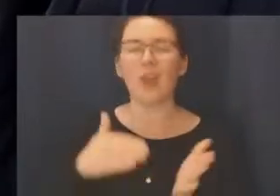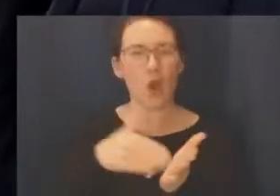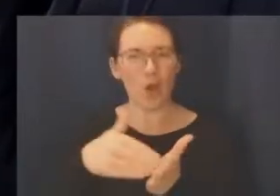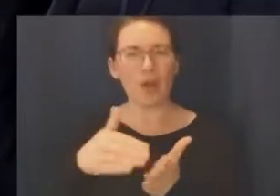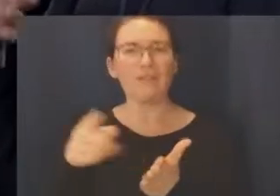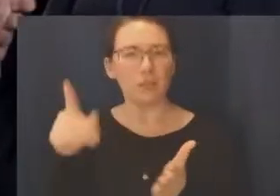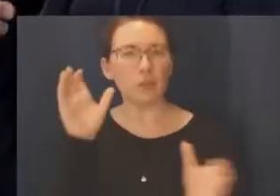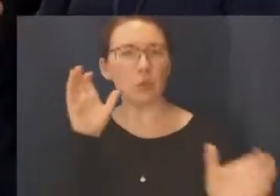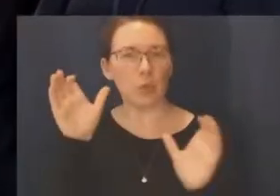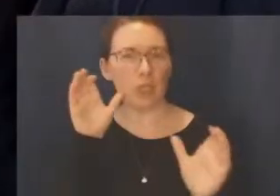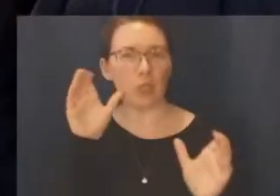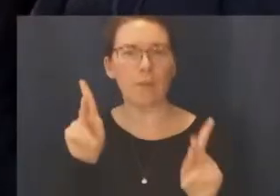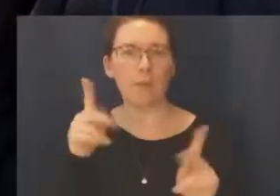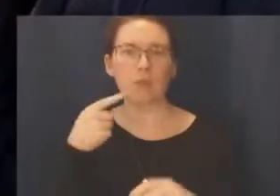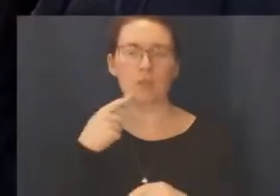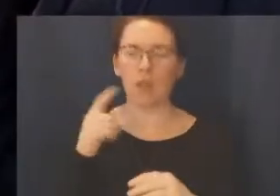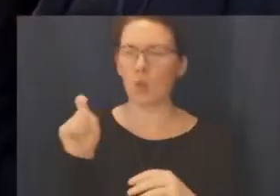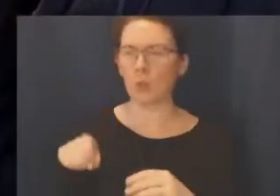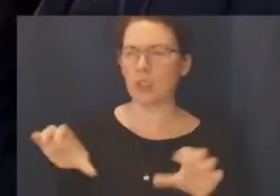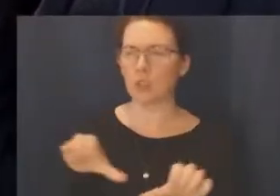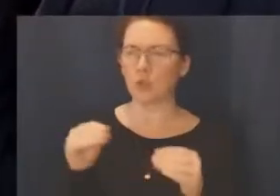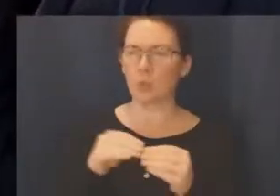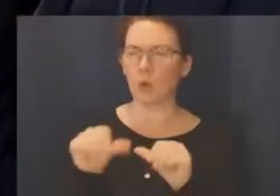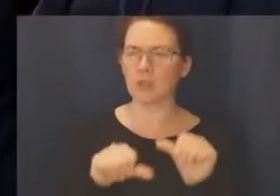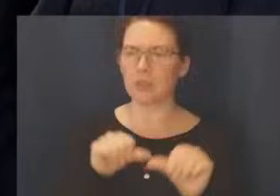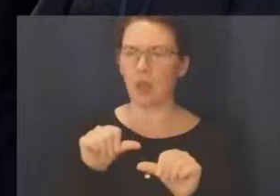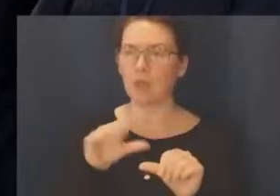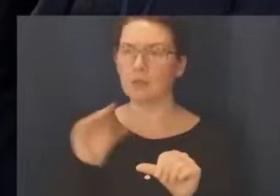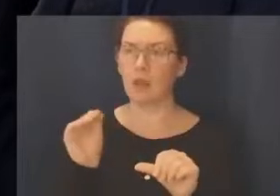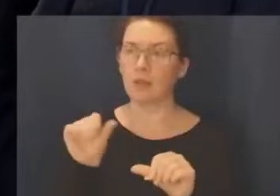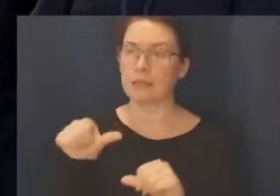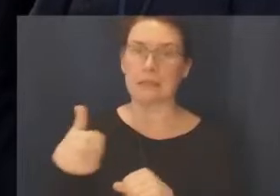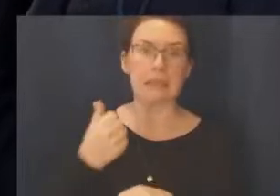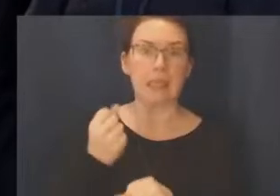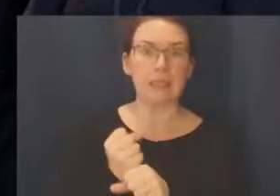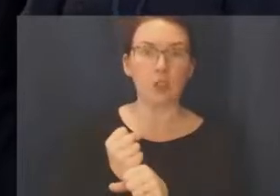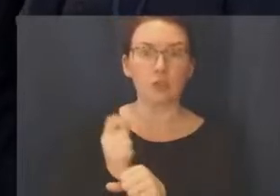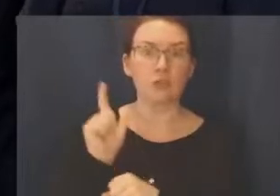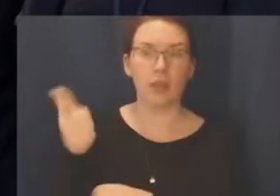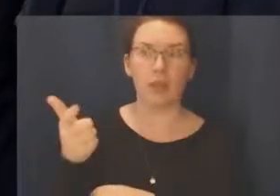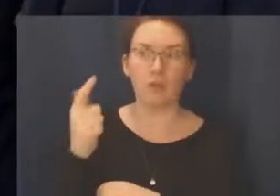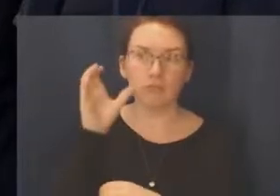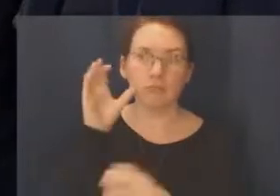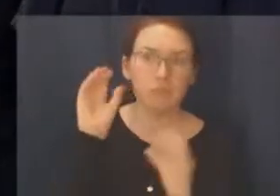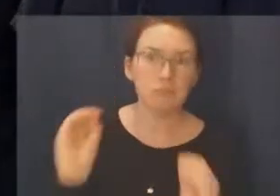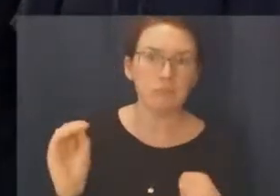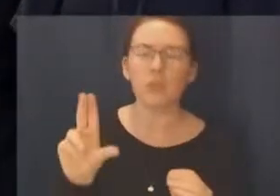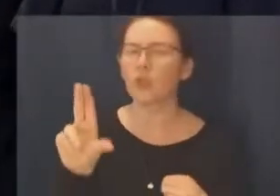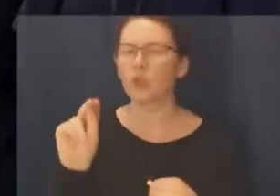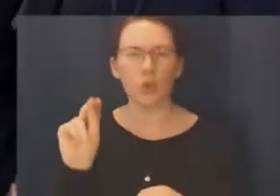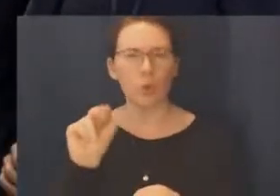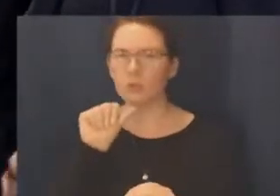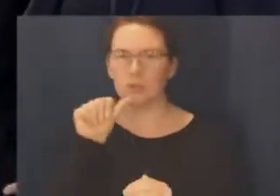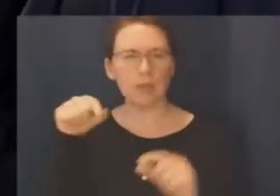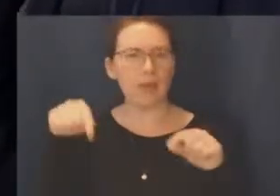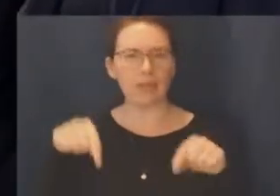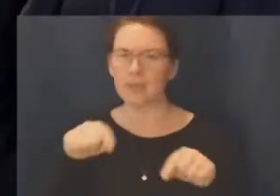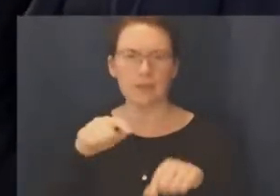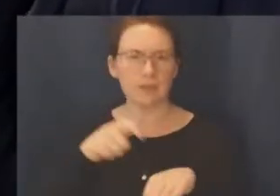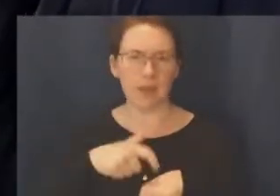science on that, and then 10 years go by. That's not going to happen. President Trump wants dramatic change.